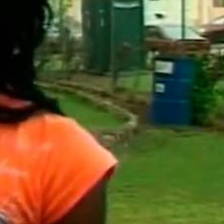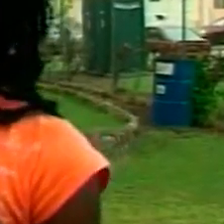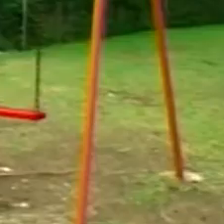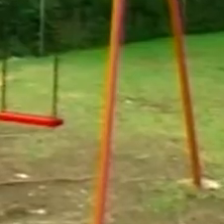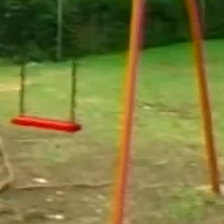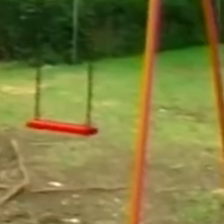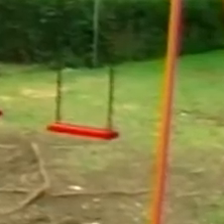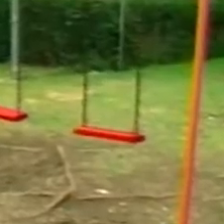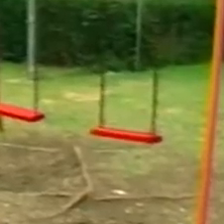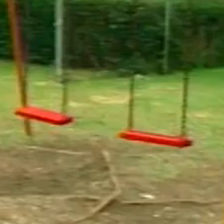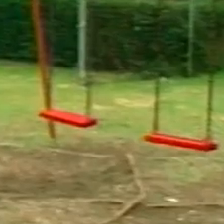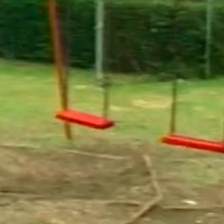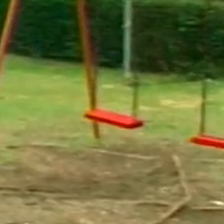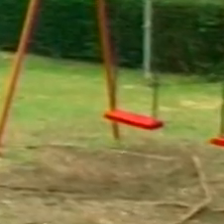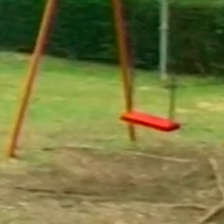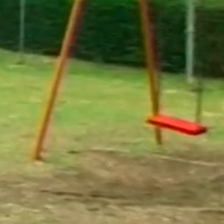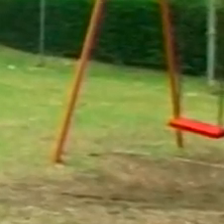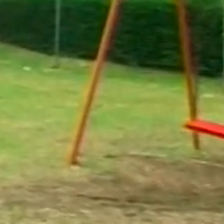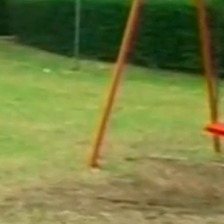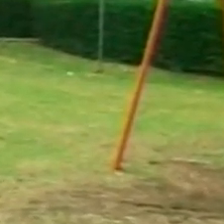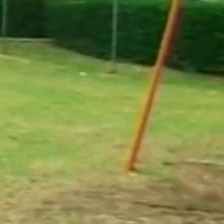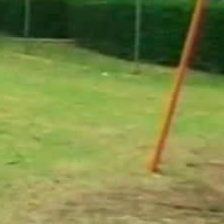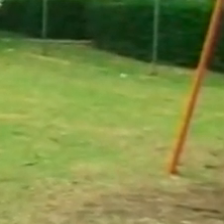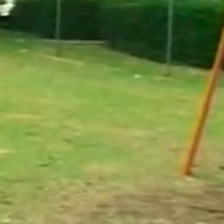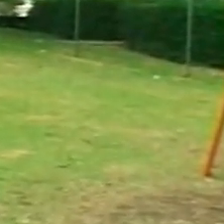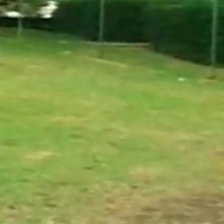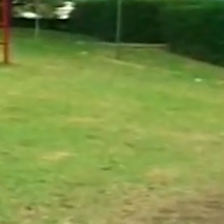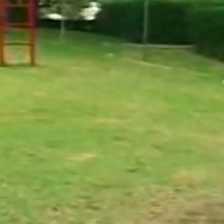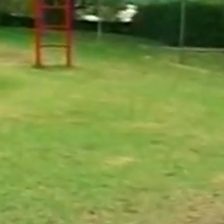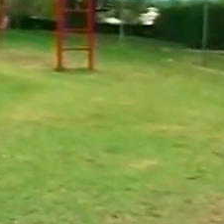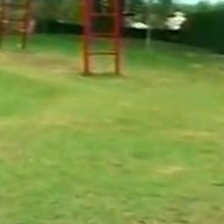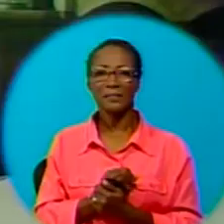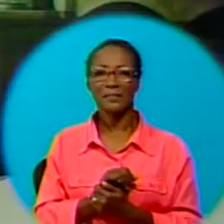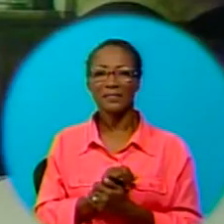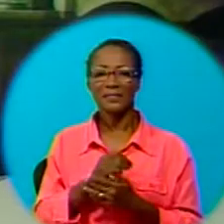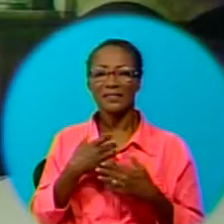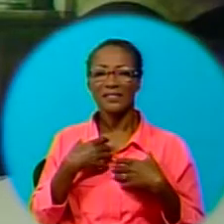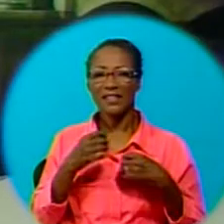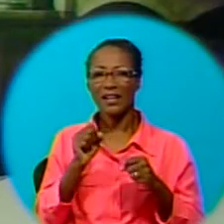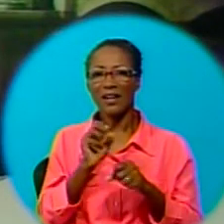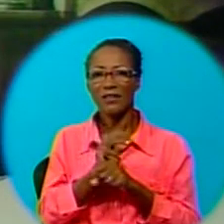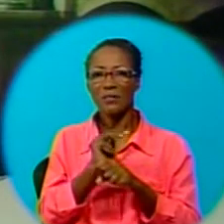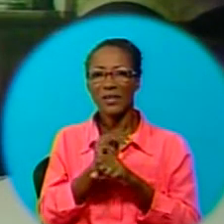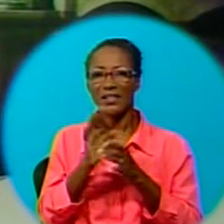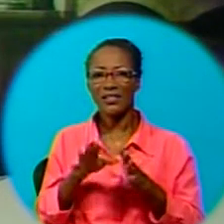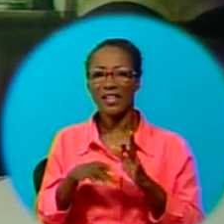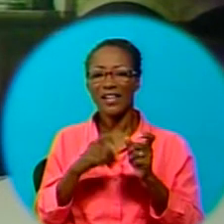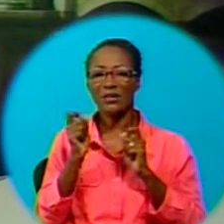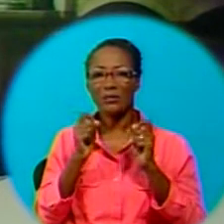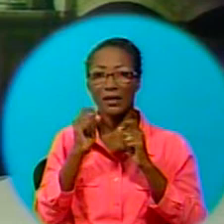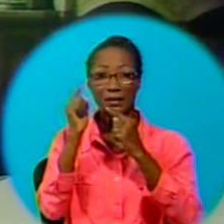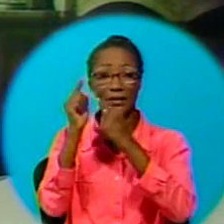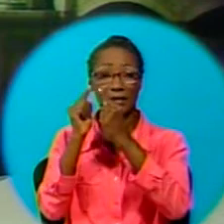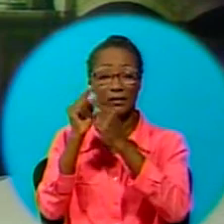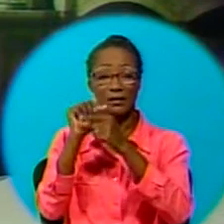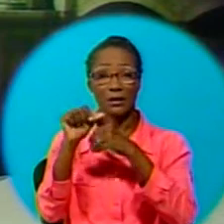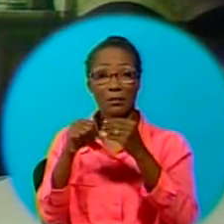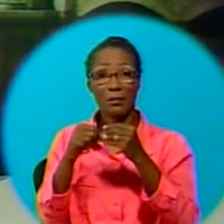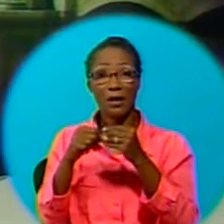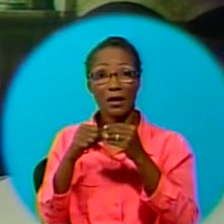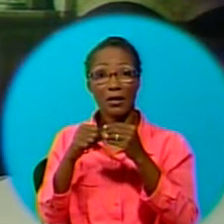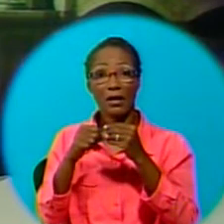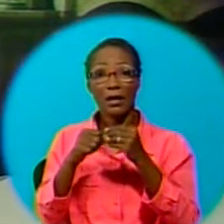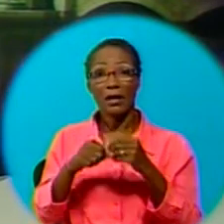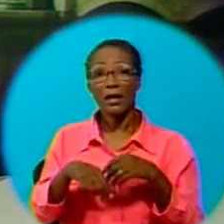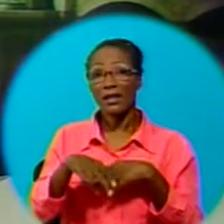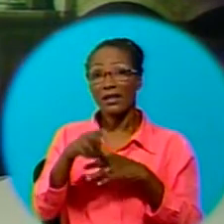seesaws. $6,000 was spent on refurbishing the park. The health minister has expressed concern about the high rates